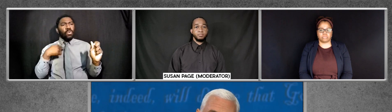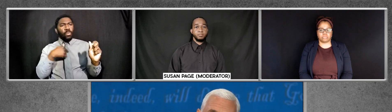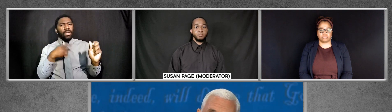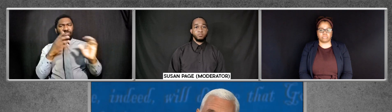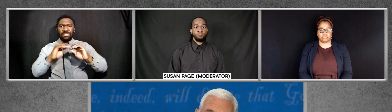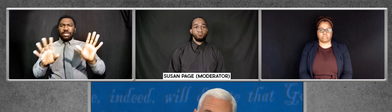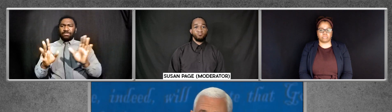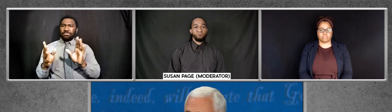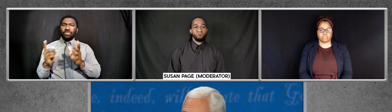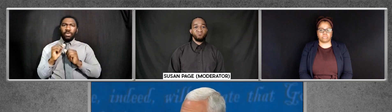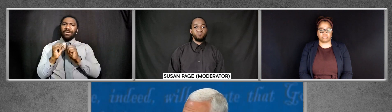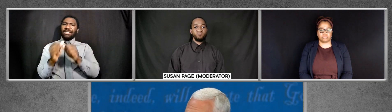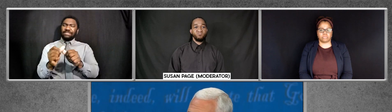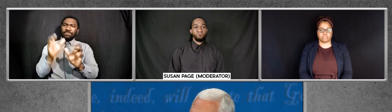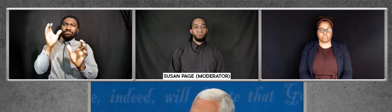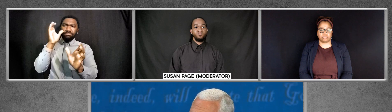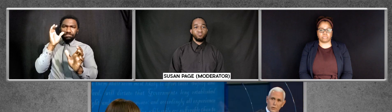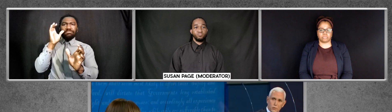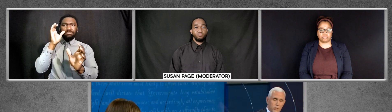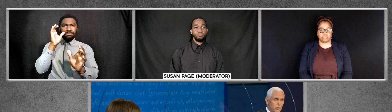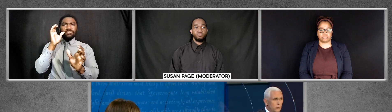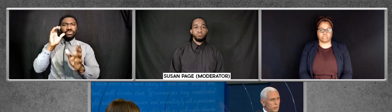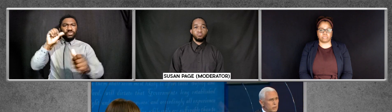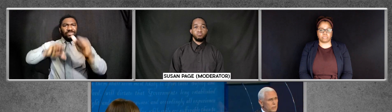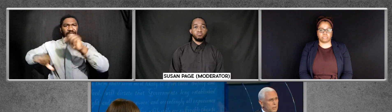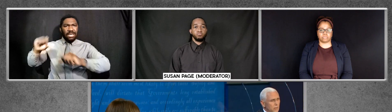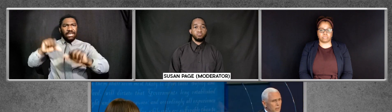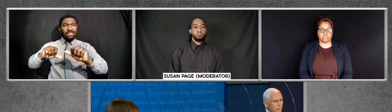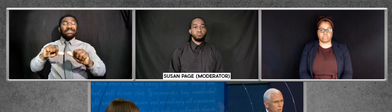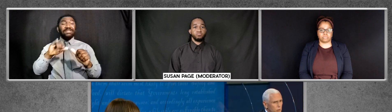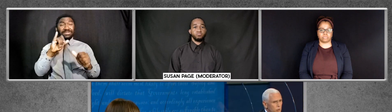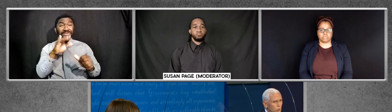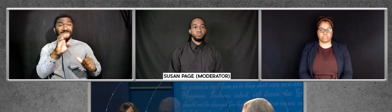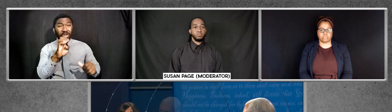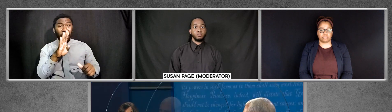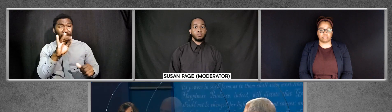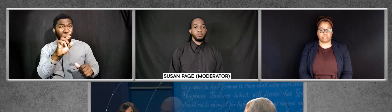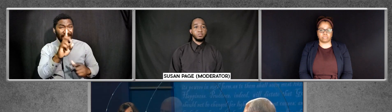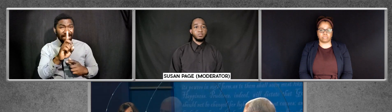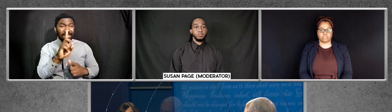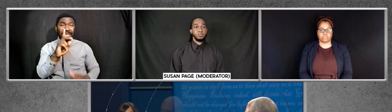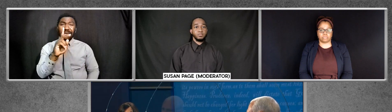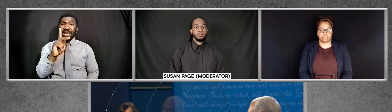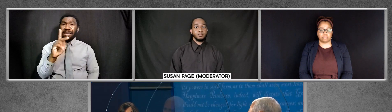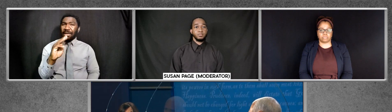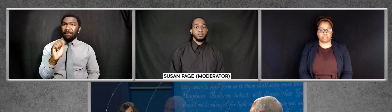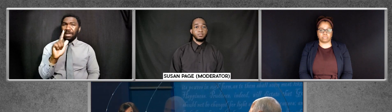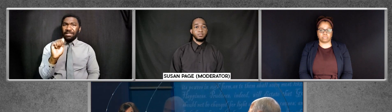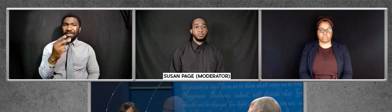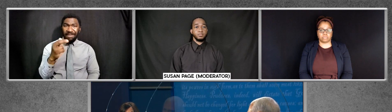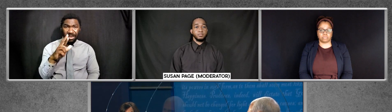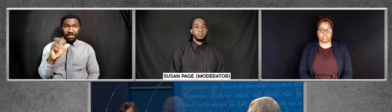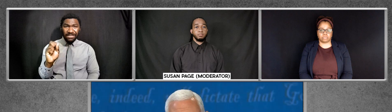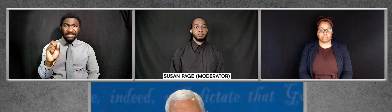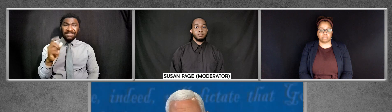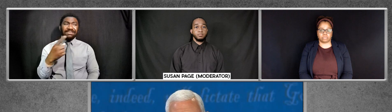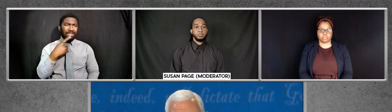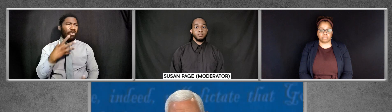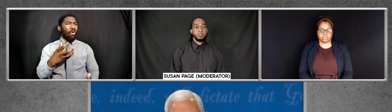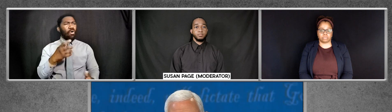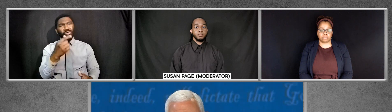back in the Paris Climate Accord. They'd impose the Green New Deal, which would crush American energy, would increase the energy